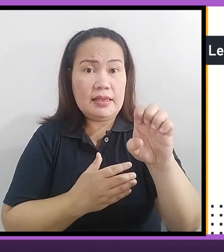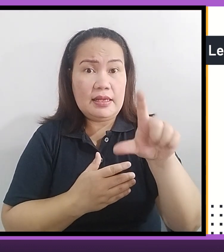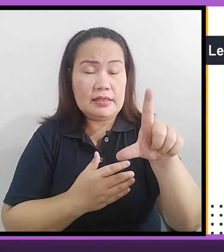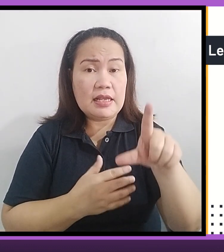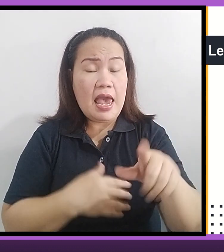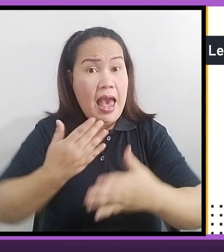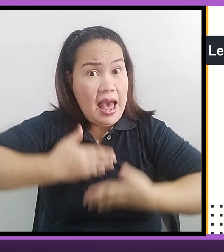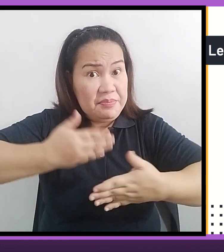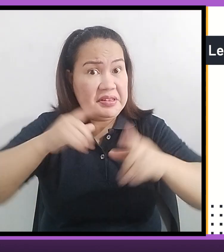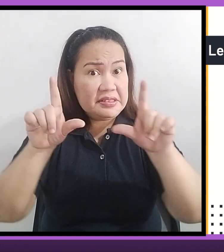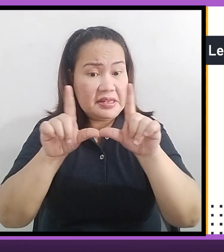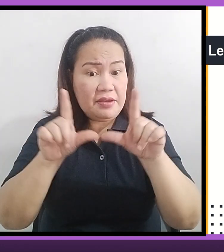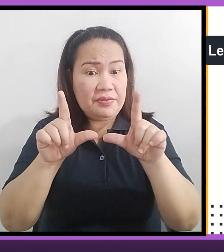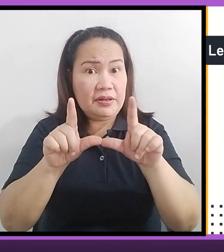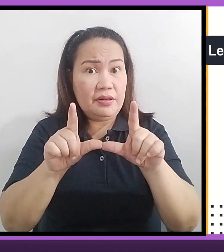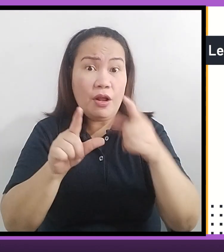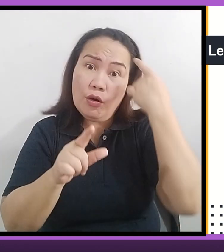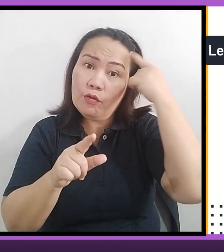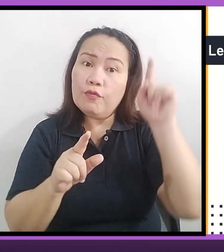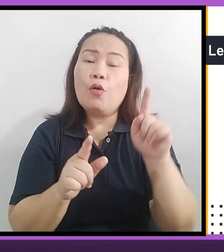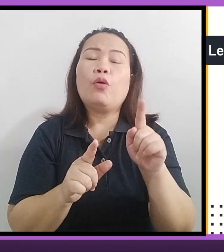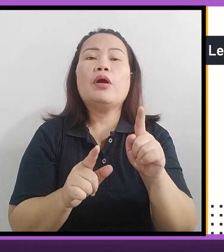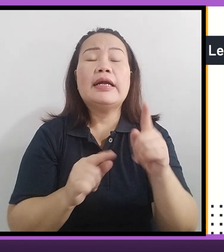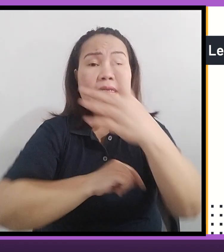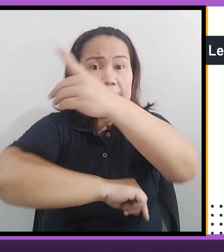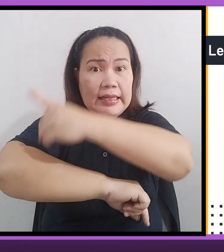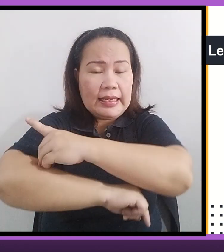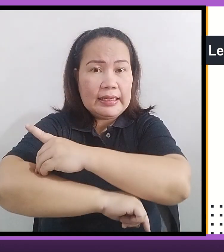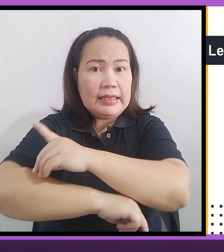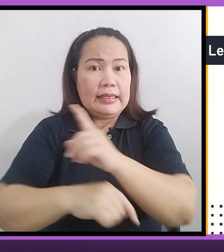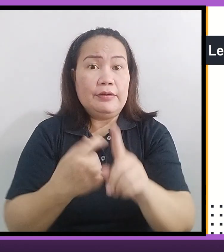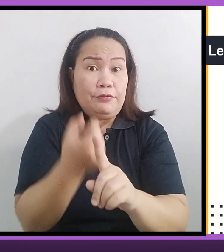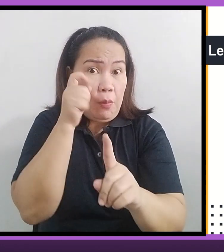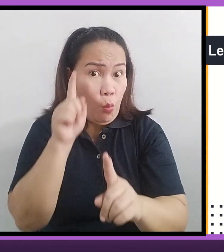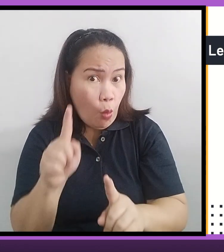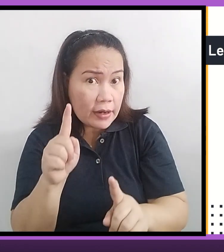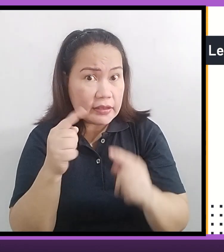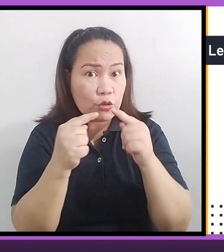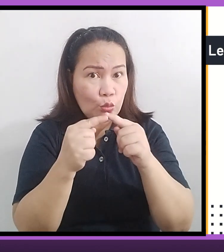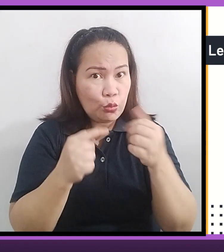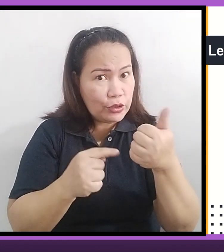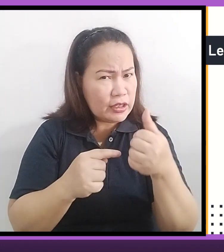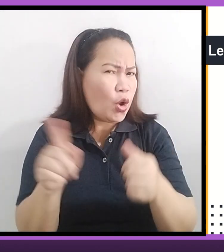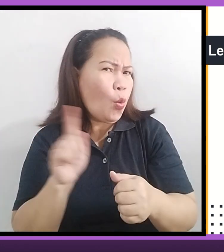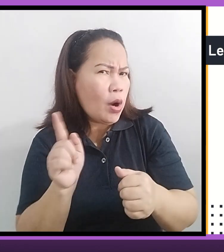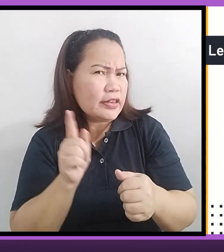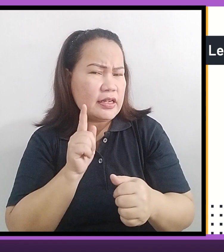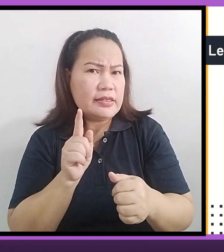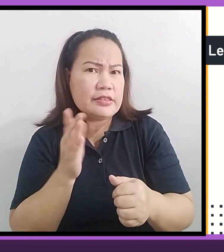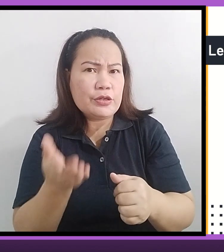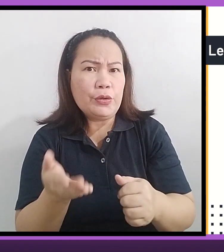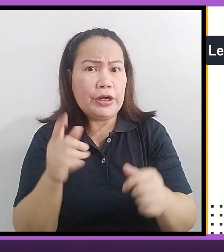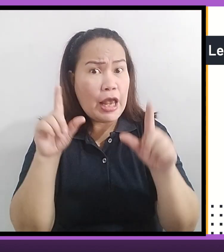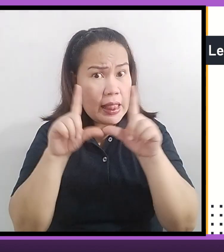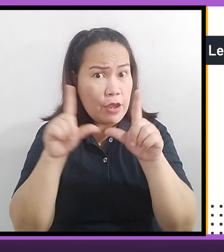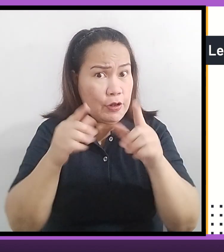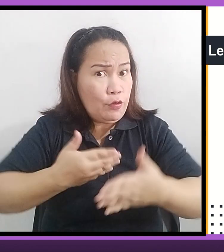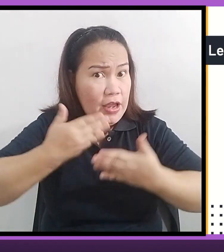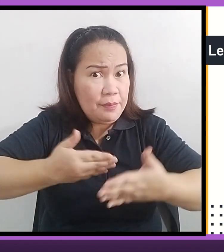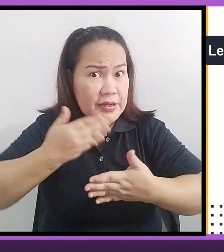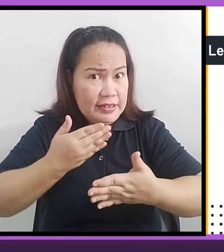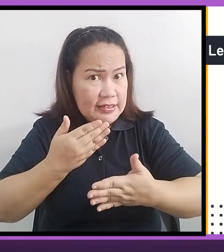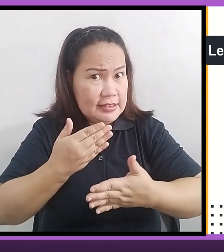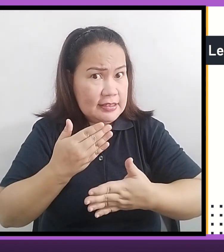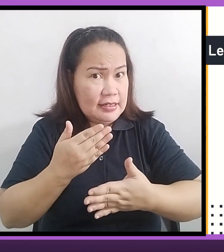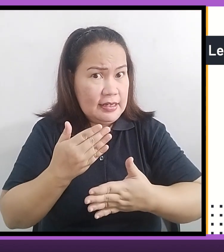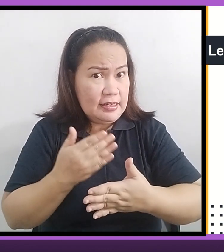in rate of 1 to 10. So what is your happiness index for a particular day?